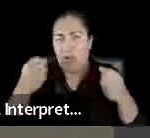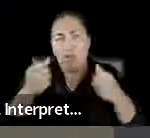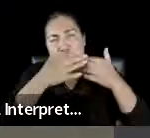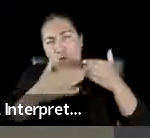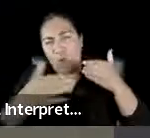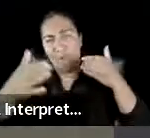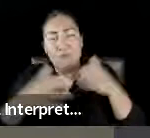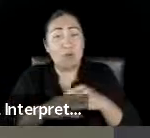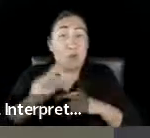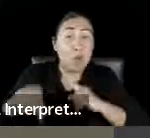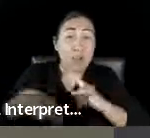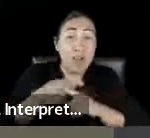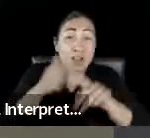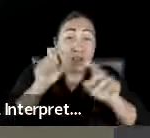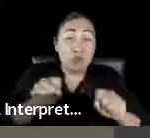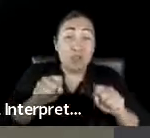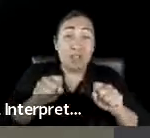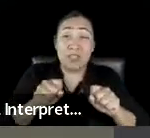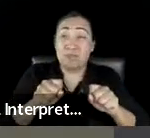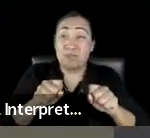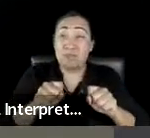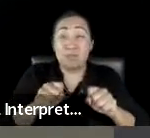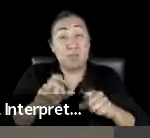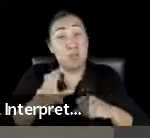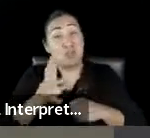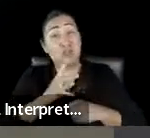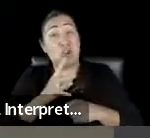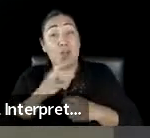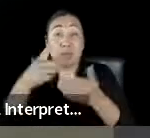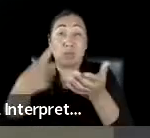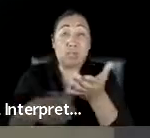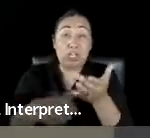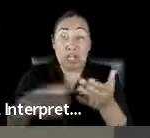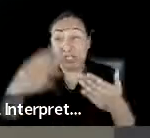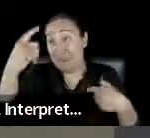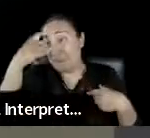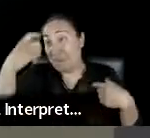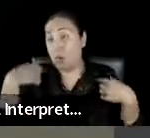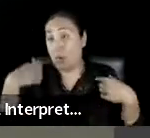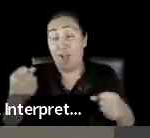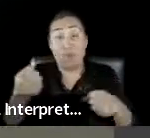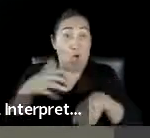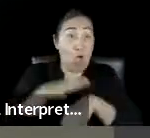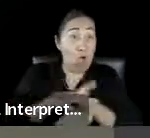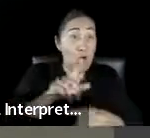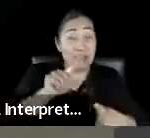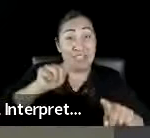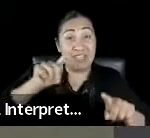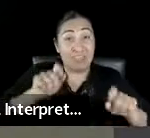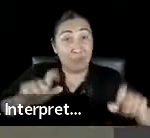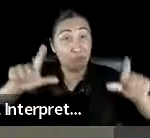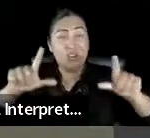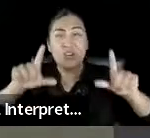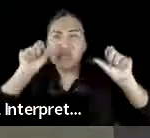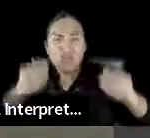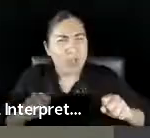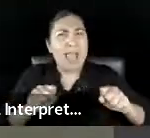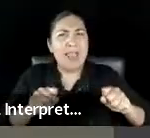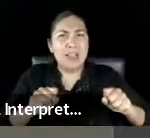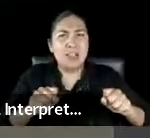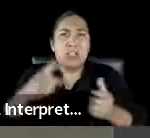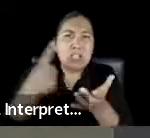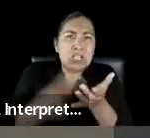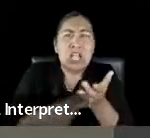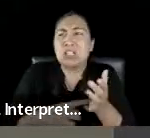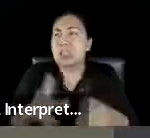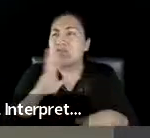can talk about mental health on screen, then you can talk about it in life. And I just want to